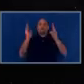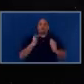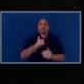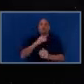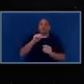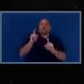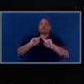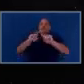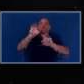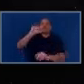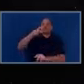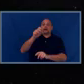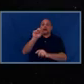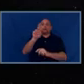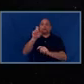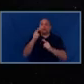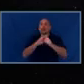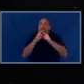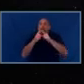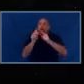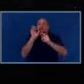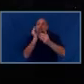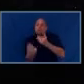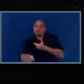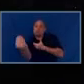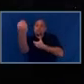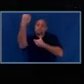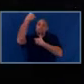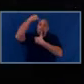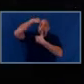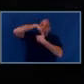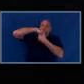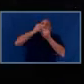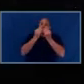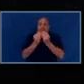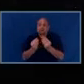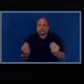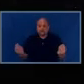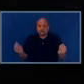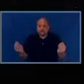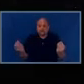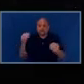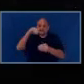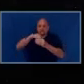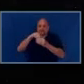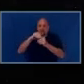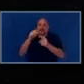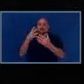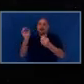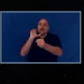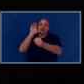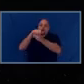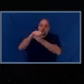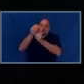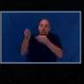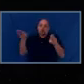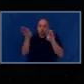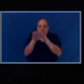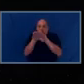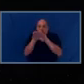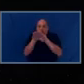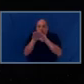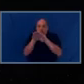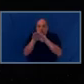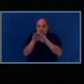stowing the material inside. At which time we cut off the sample head, close up the sample return canister. You can